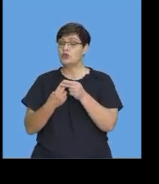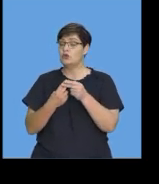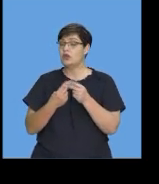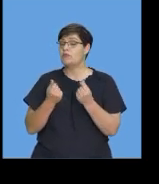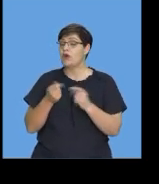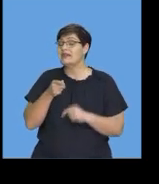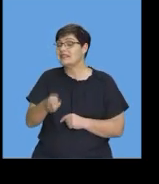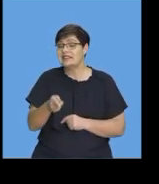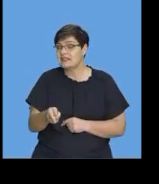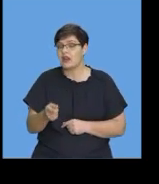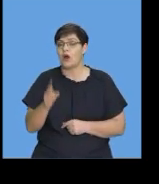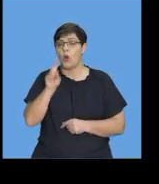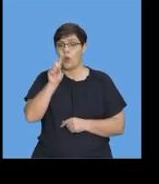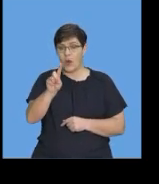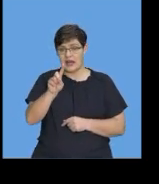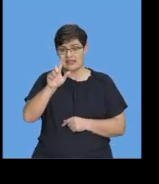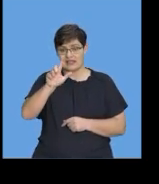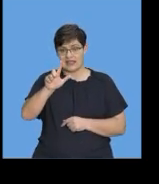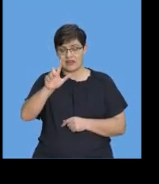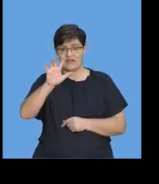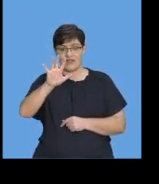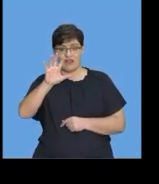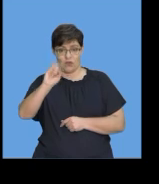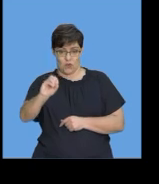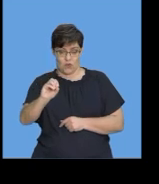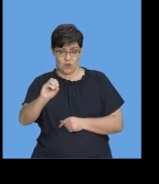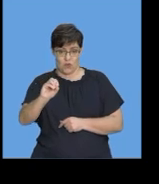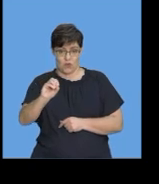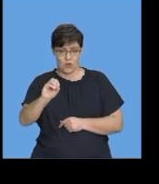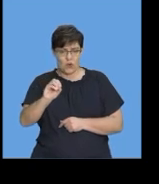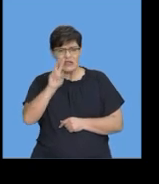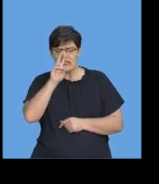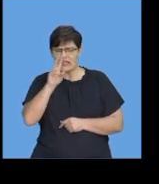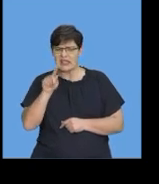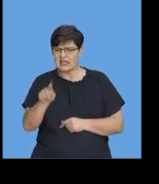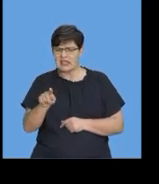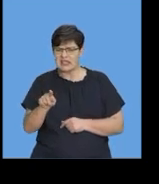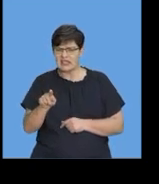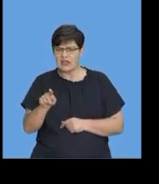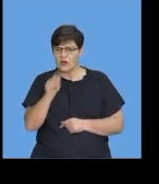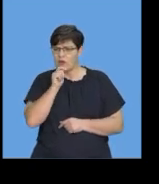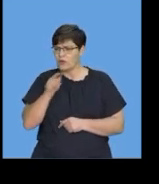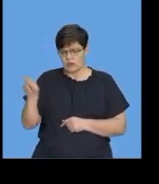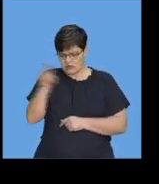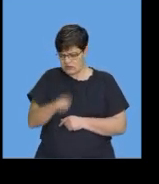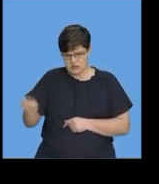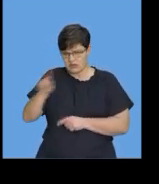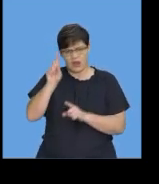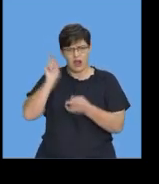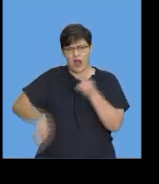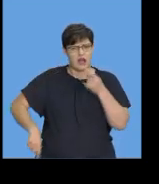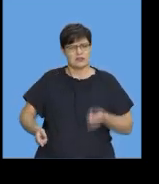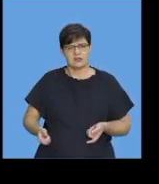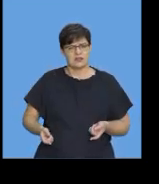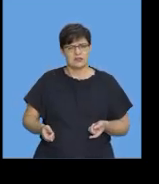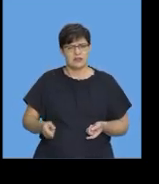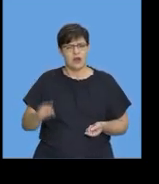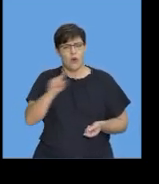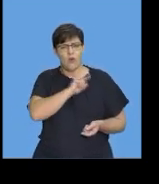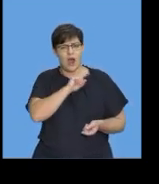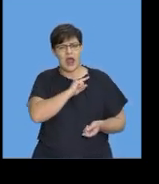were 1,750. Now clearly you can see you can't use that figure because you're not working with